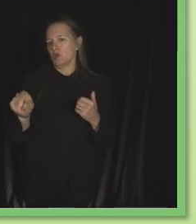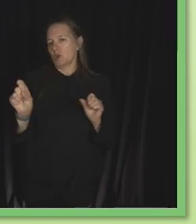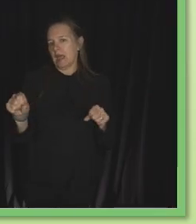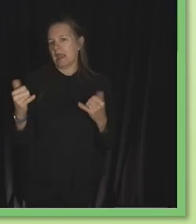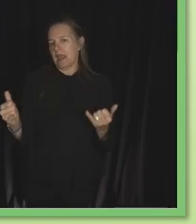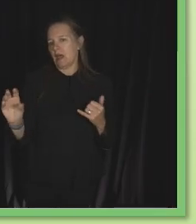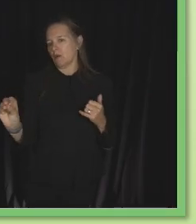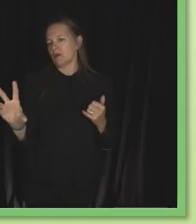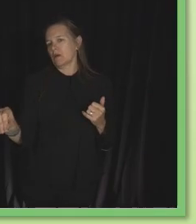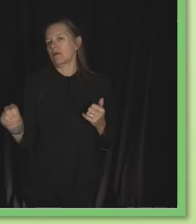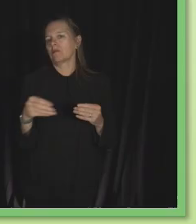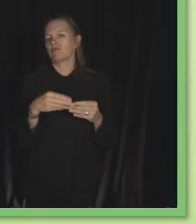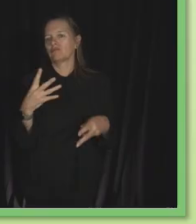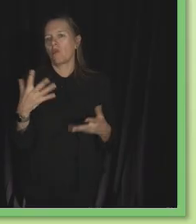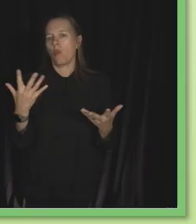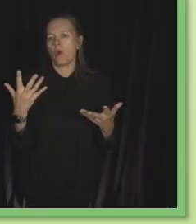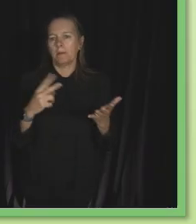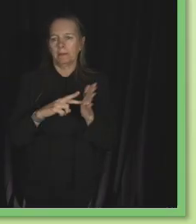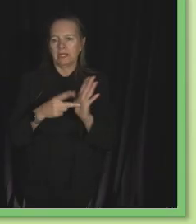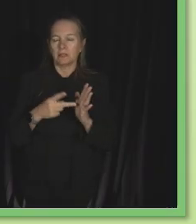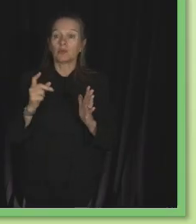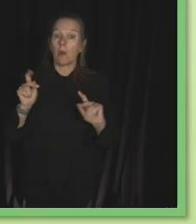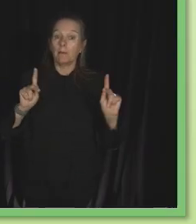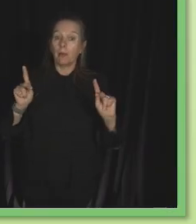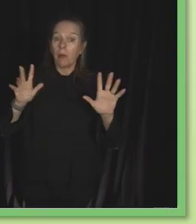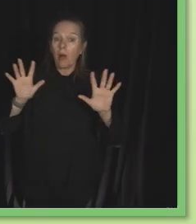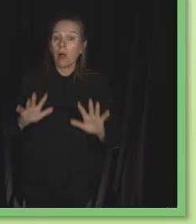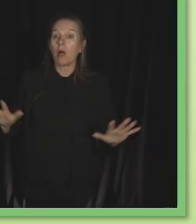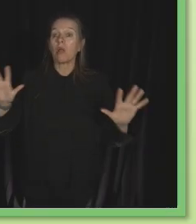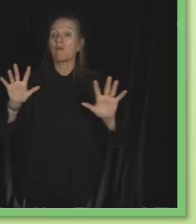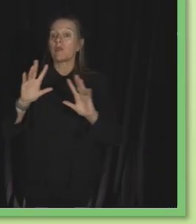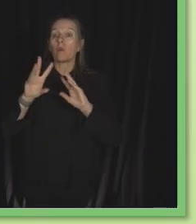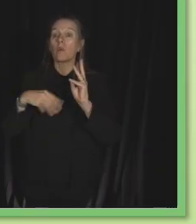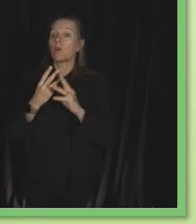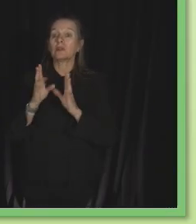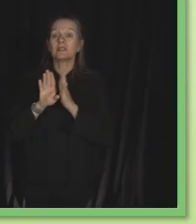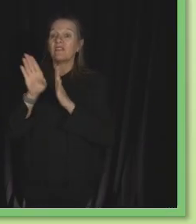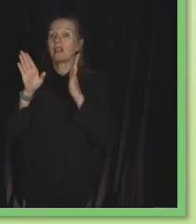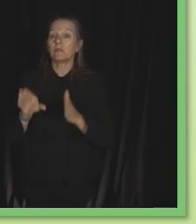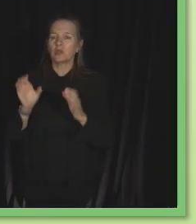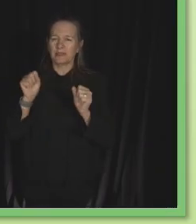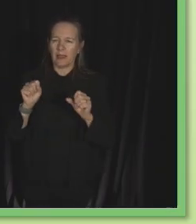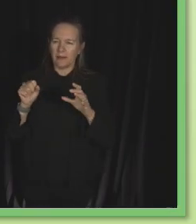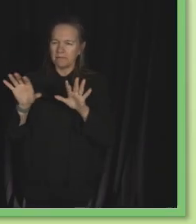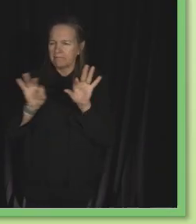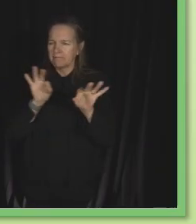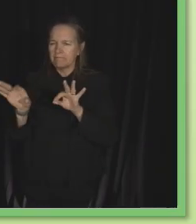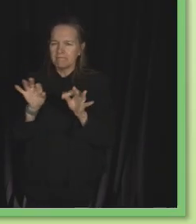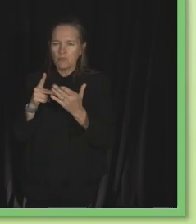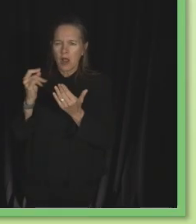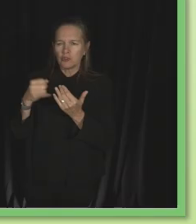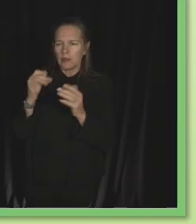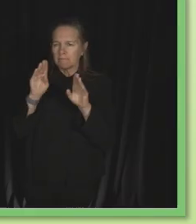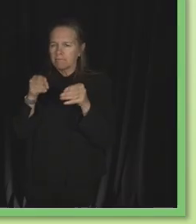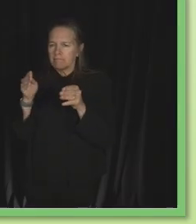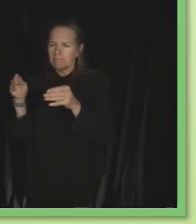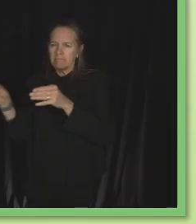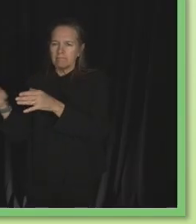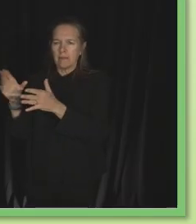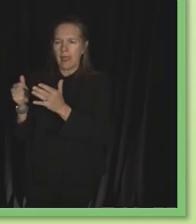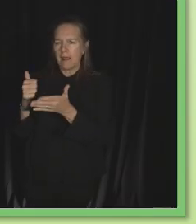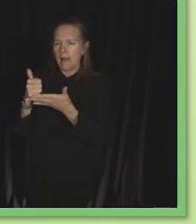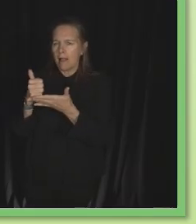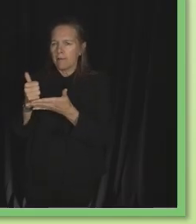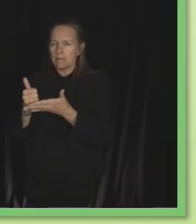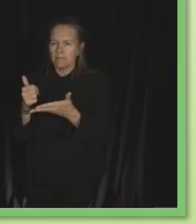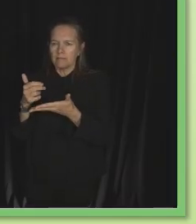developers worldwide can use their talents, work on projects that will further the mission. If there's one thing you